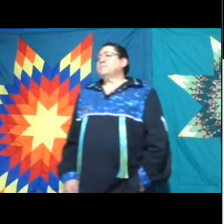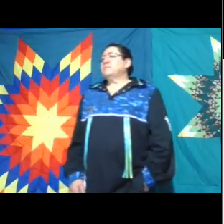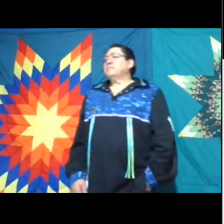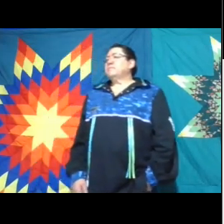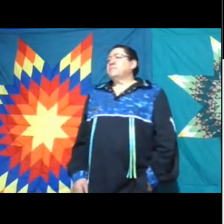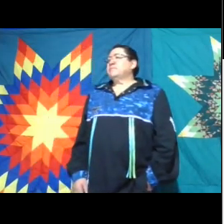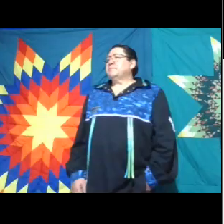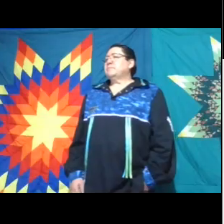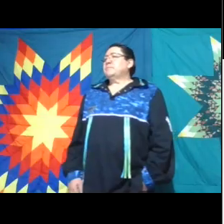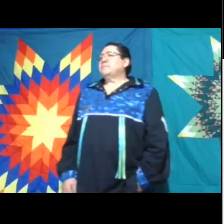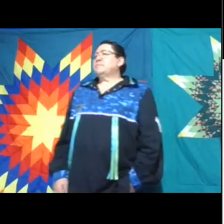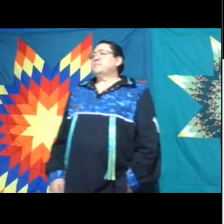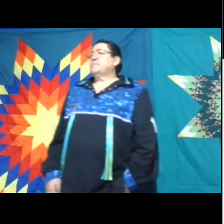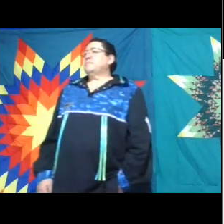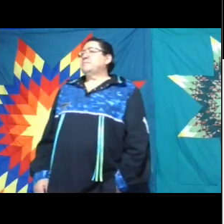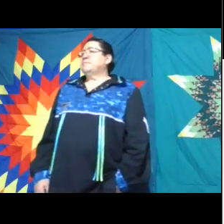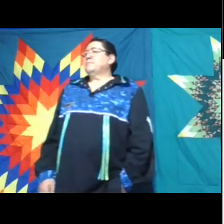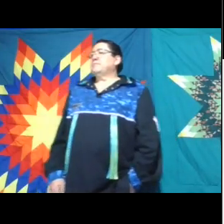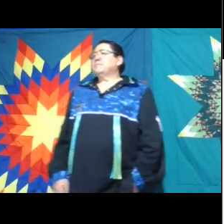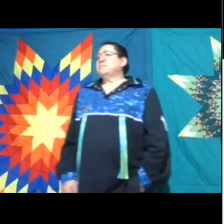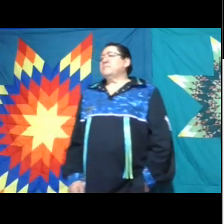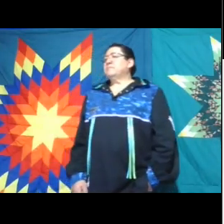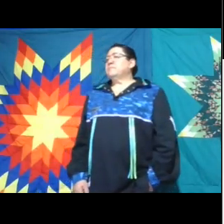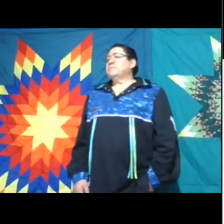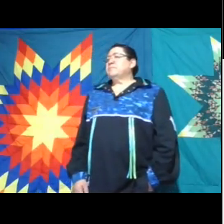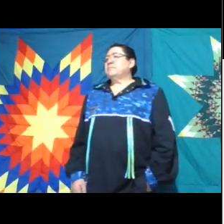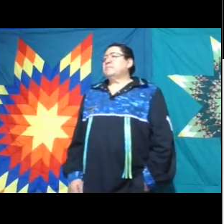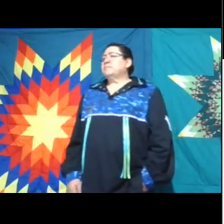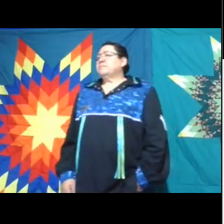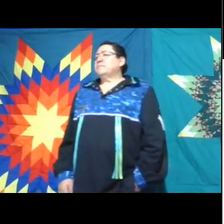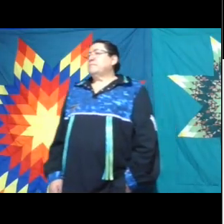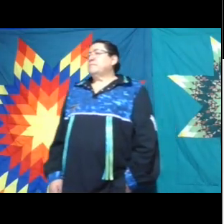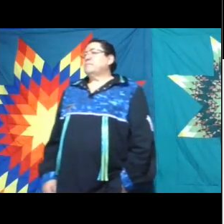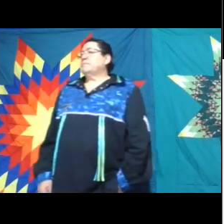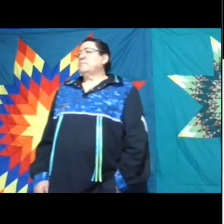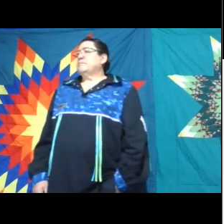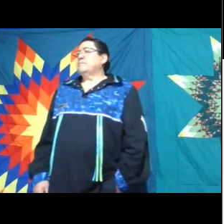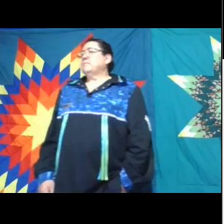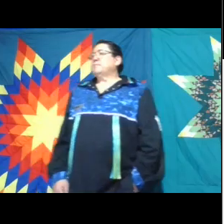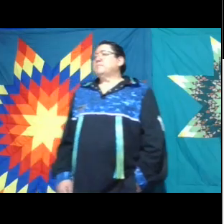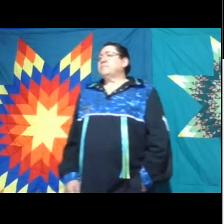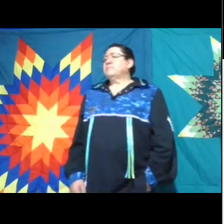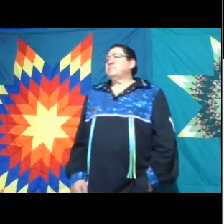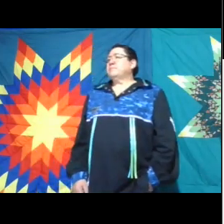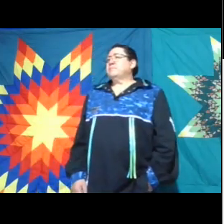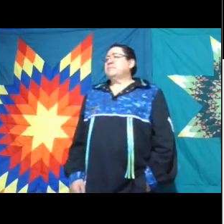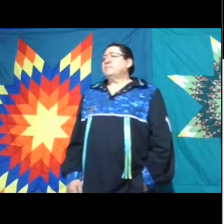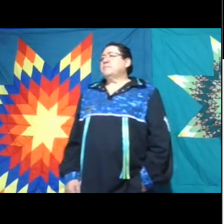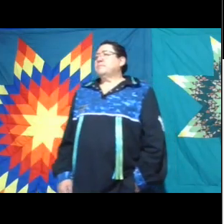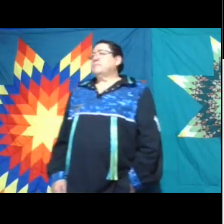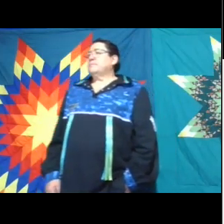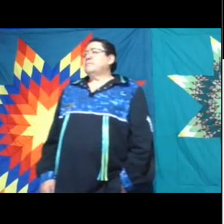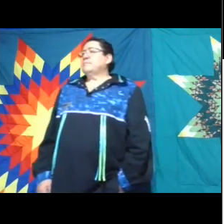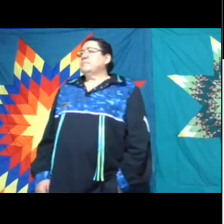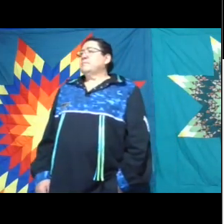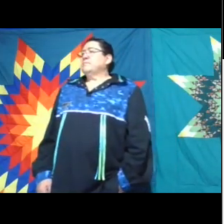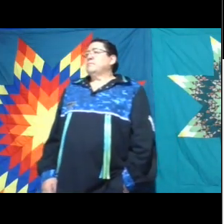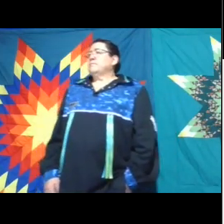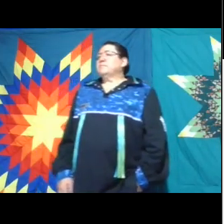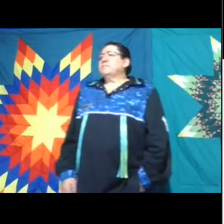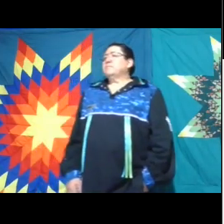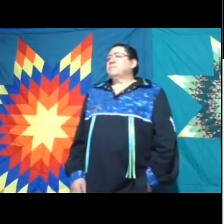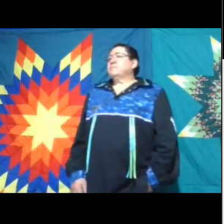also sign up for our newsletter and check out our upcoming events, training and programs. One thing I will mention before we sign off today and hand